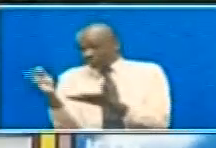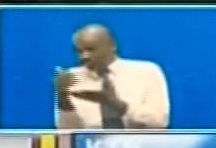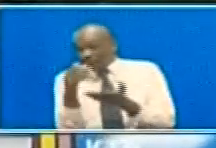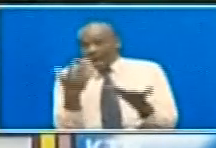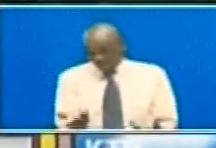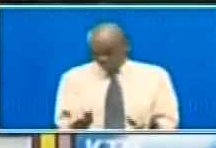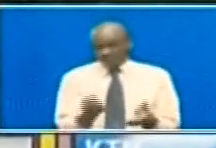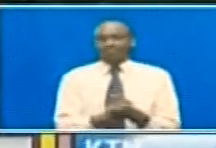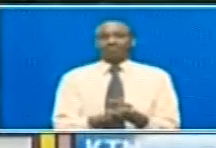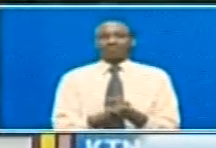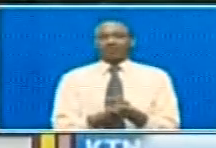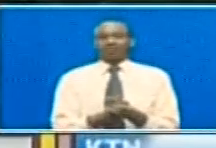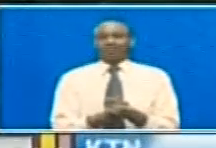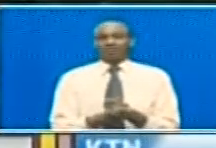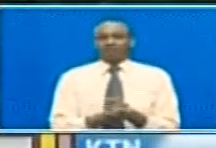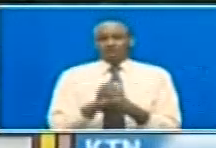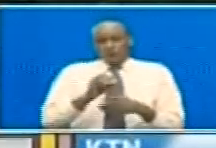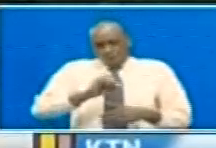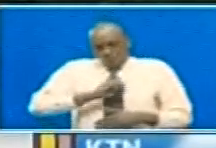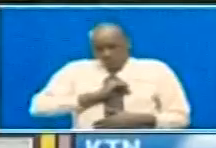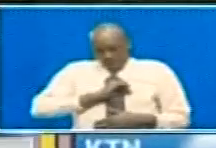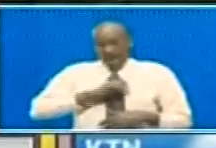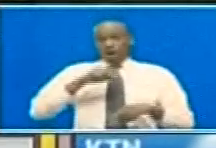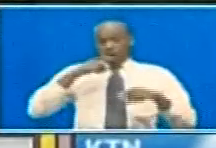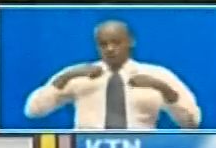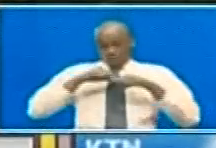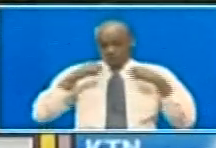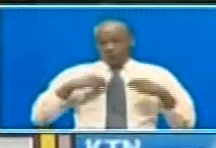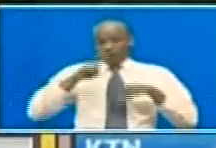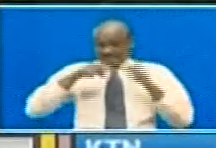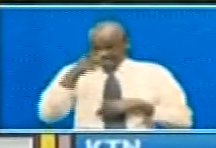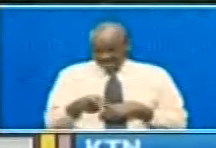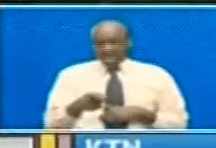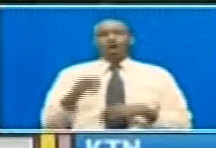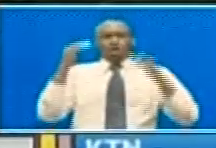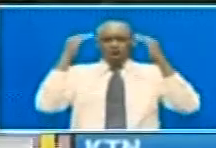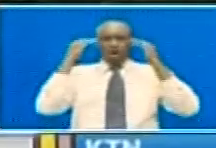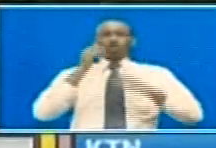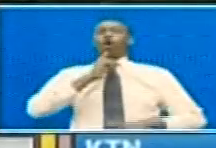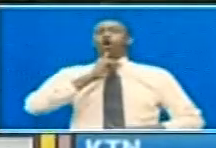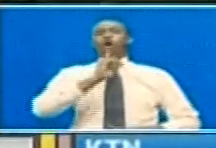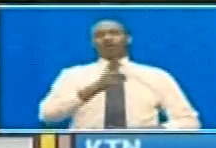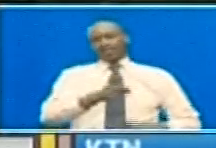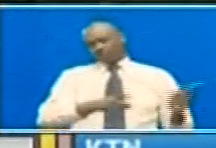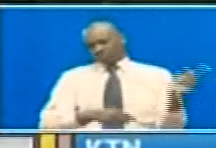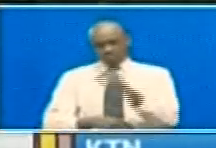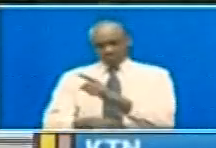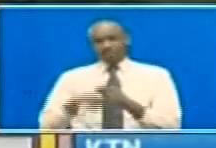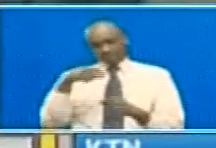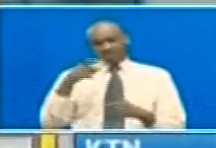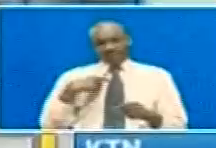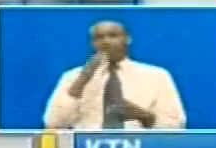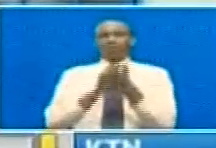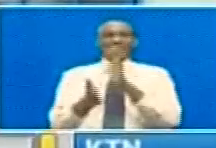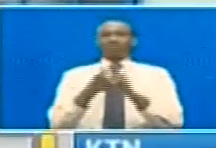point is that the owner of this restaurant was today issued with a court order stating that they are operating